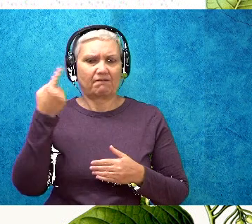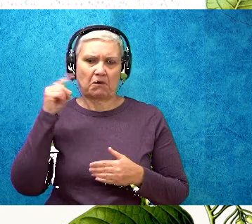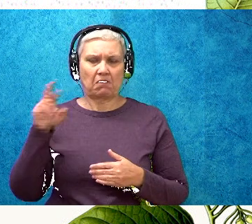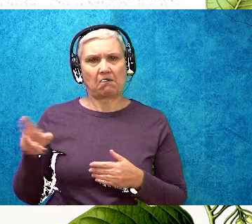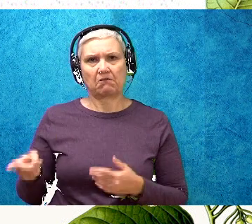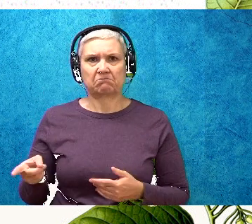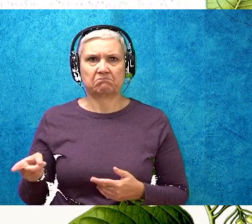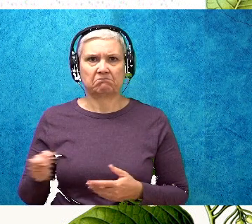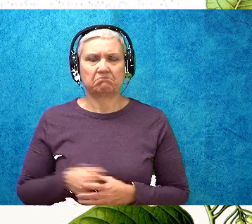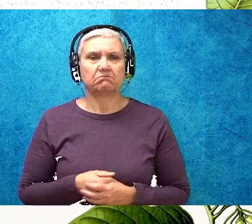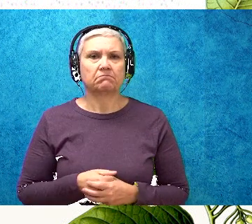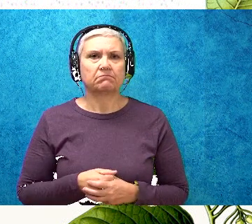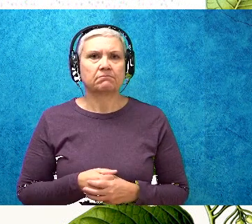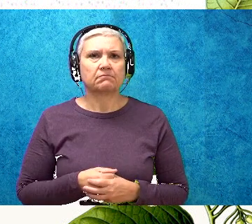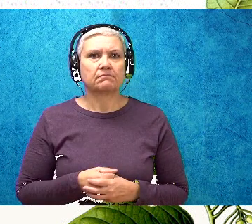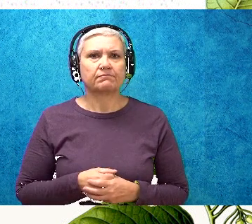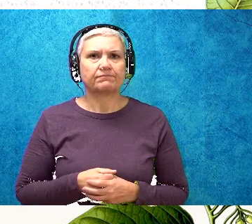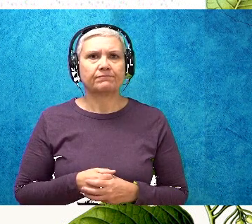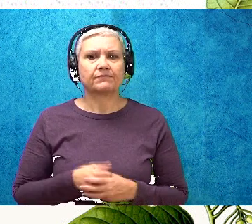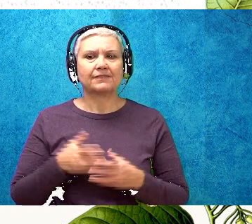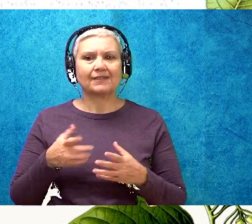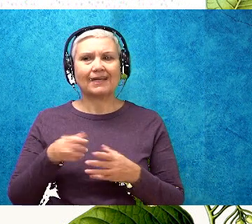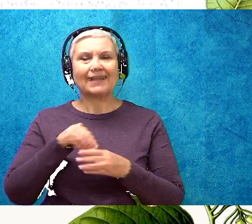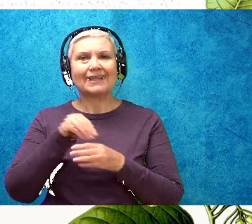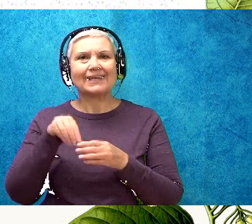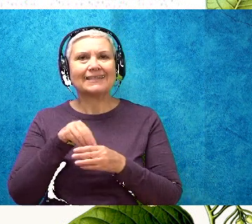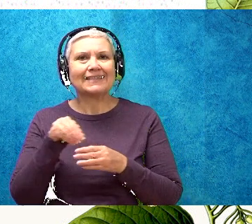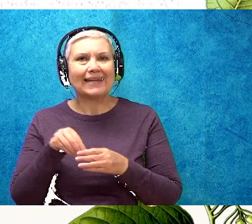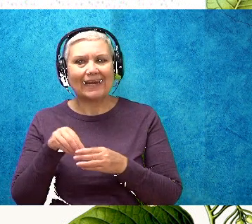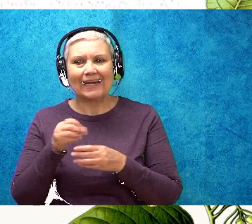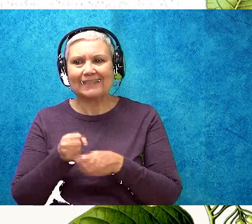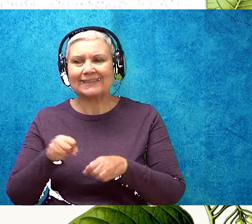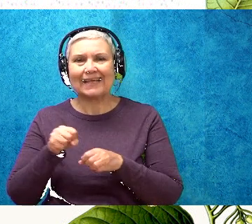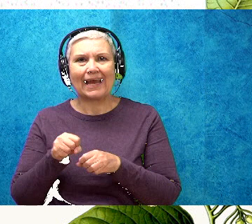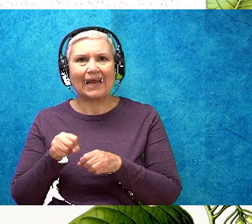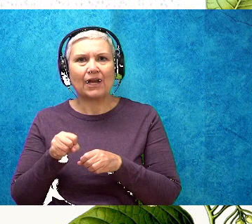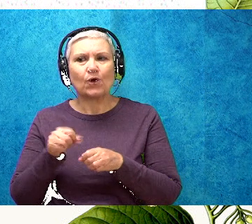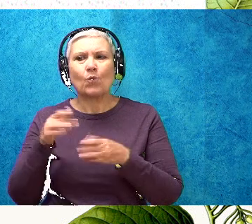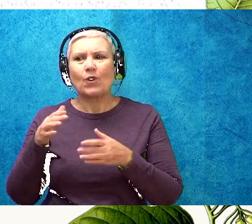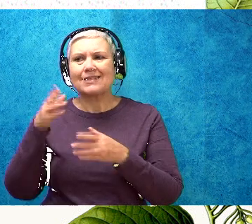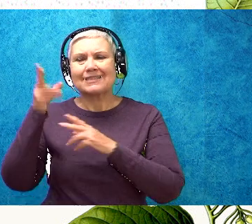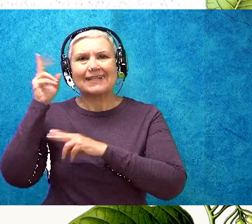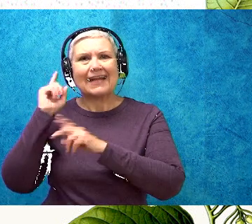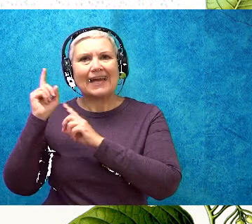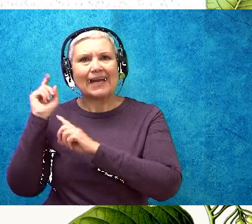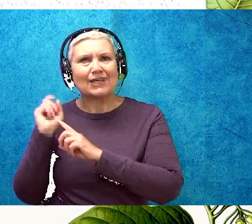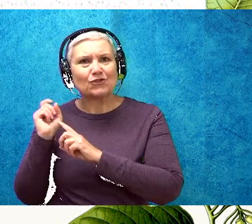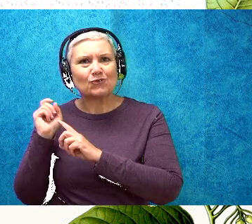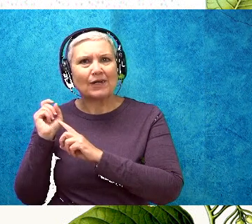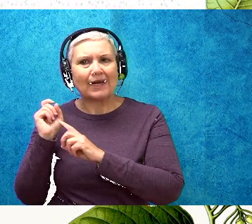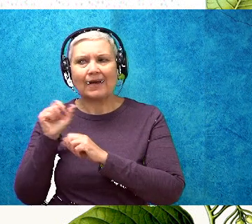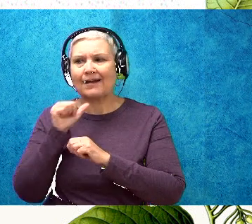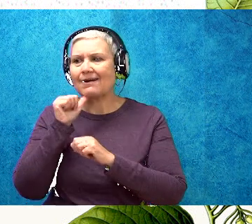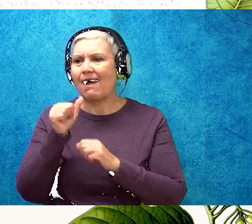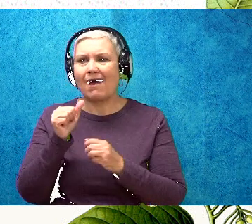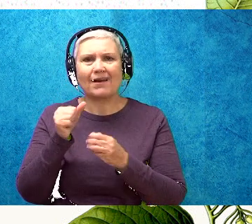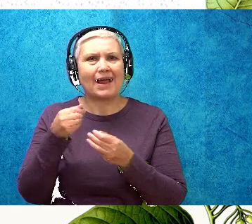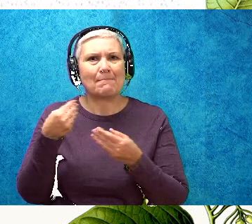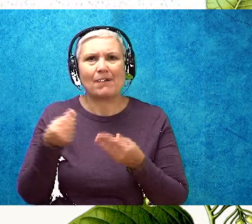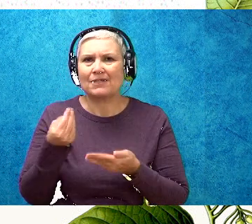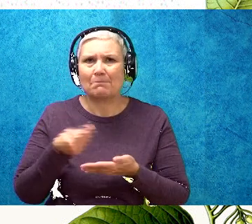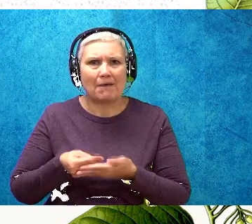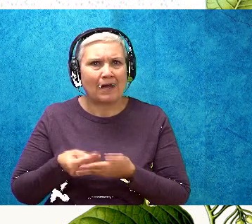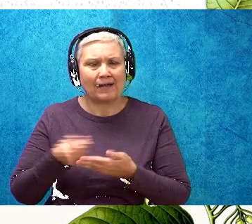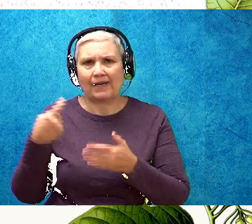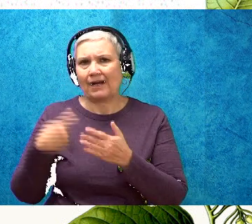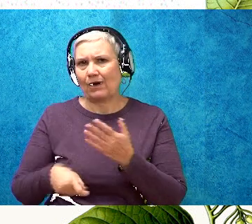for Nicole, the real value of the tea set was the history attached, and it's not material worth. So those are